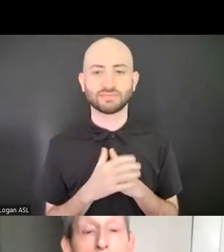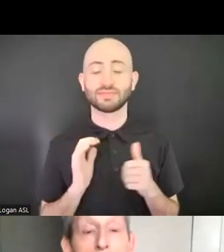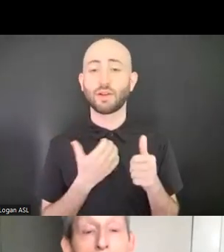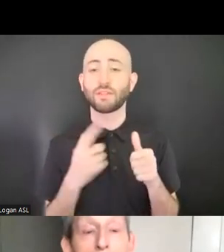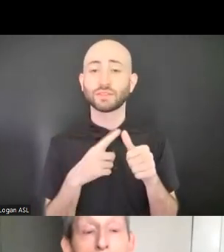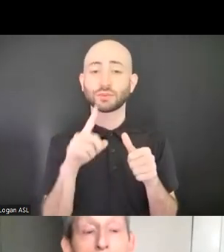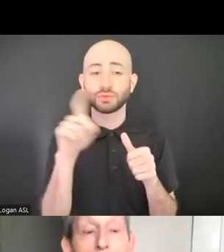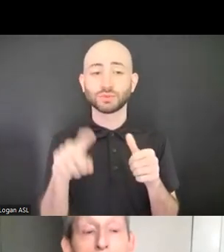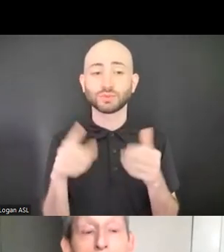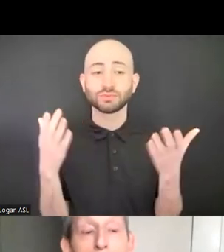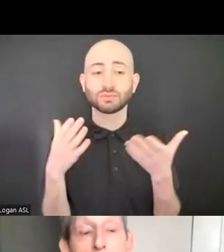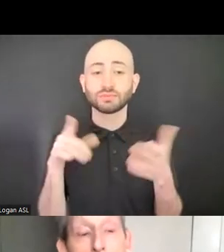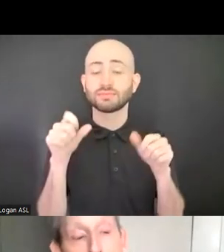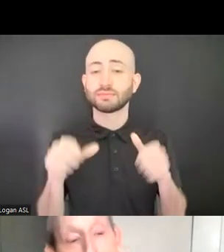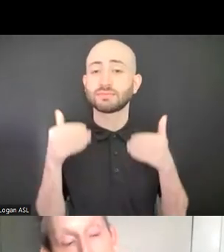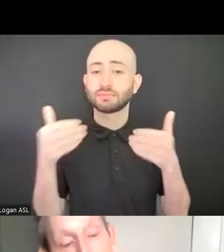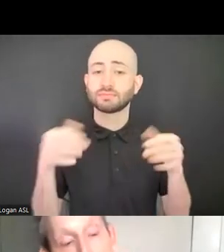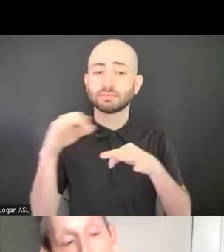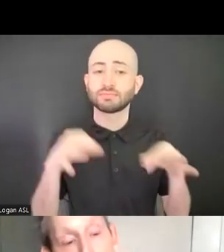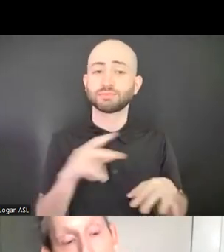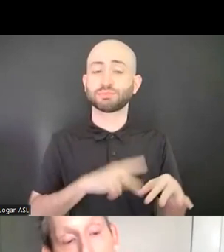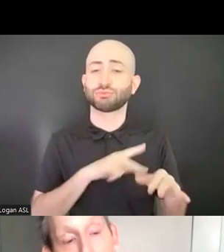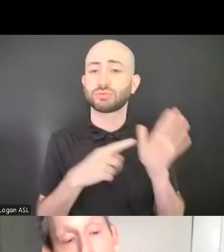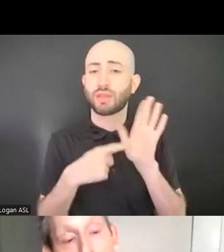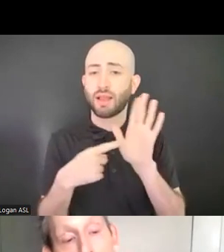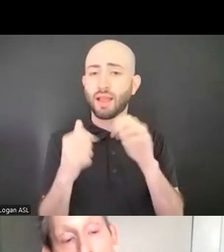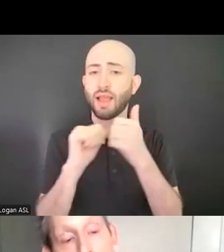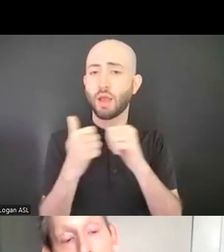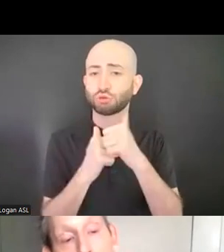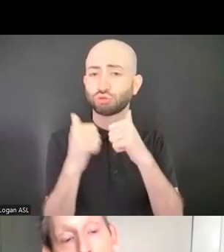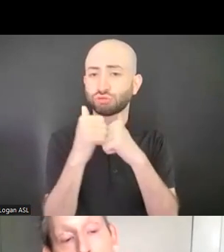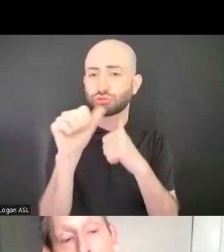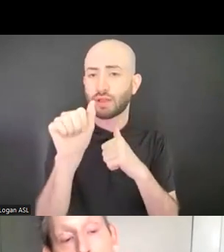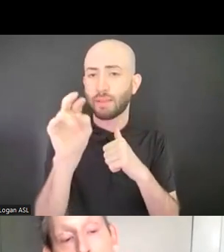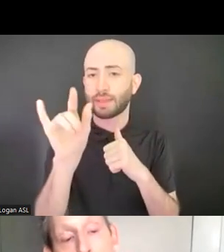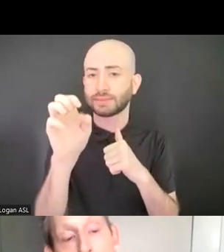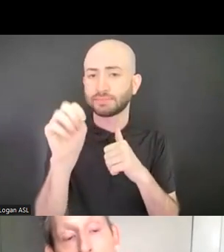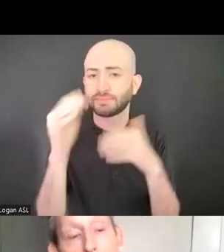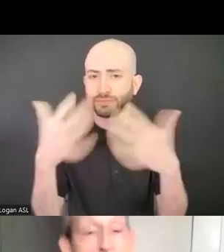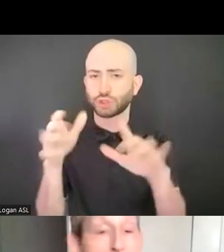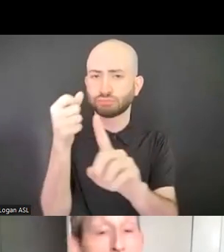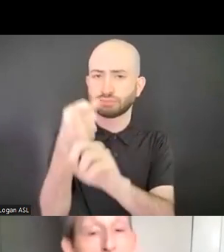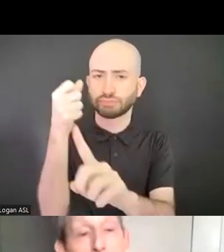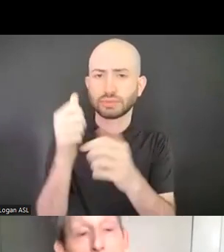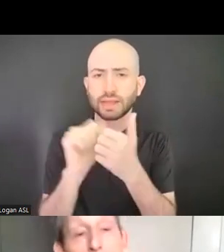will you describe a personal example of how structural ableism has affected you um next